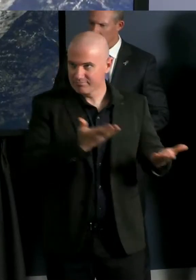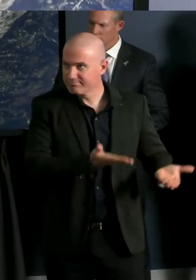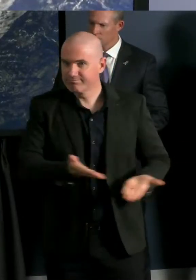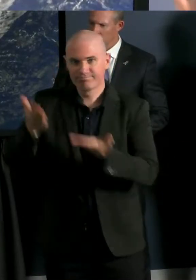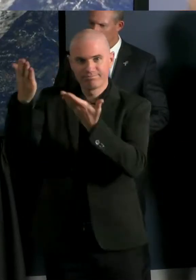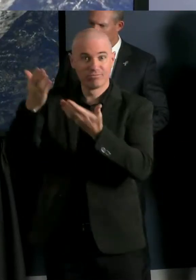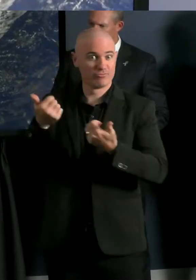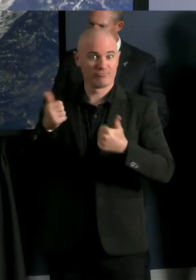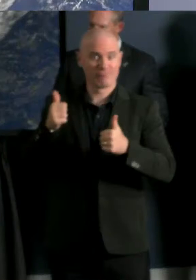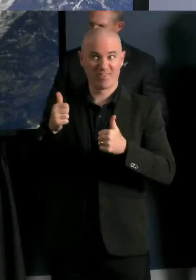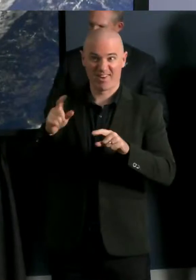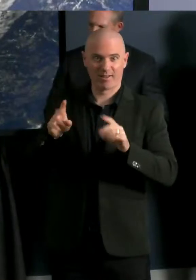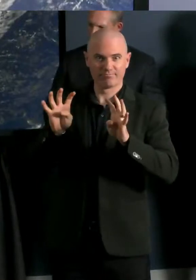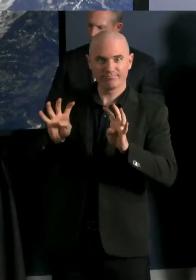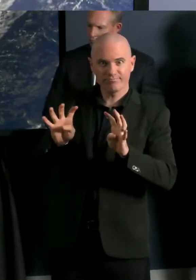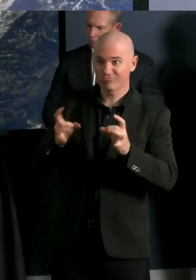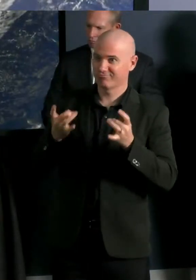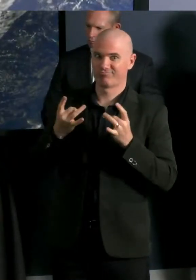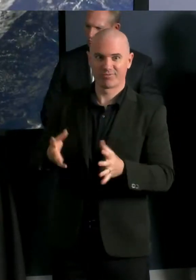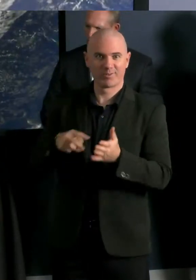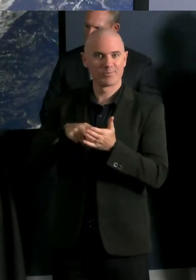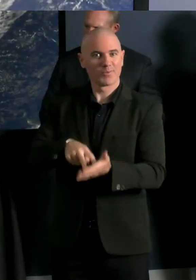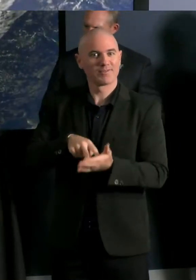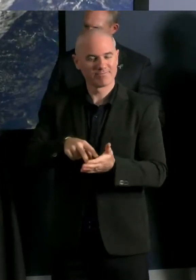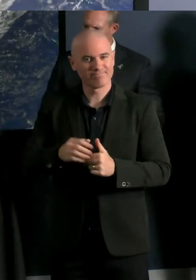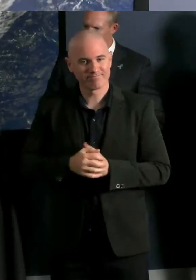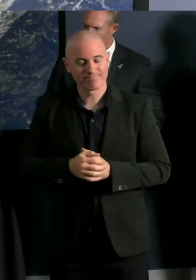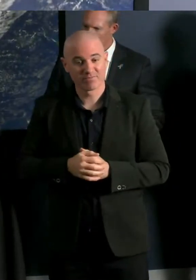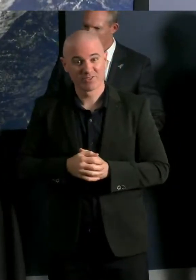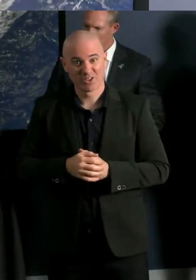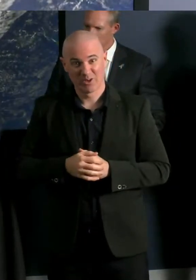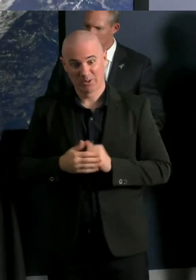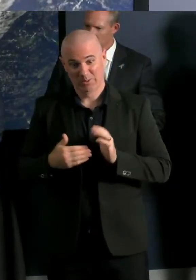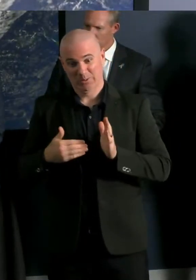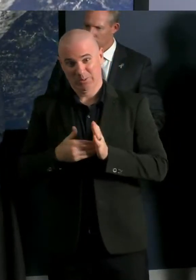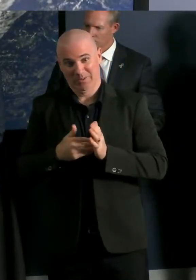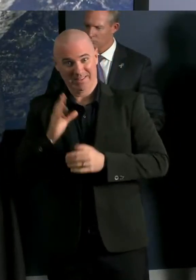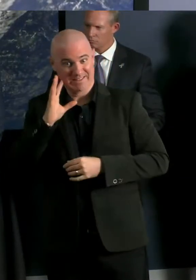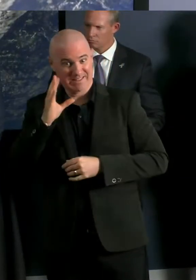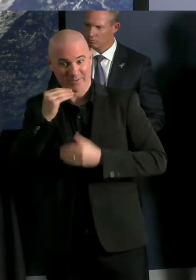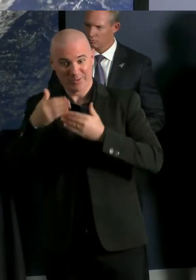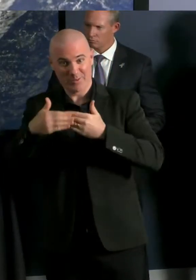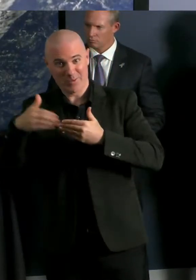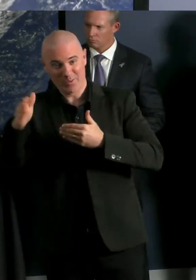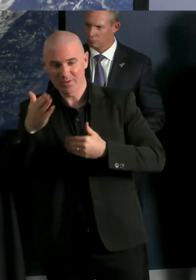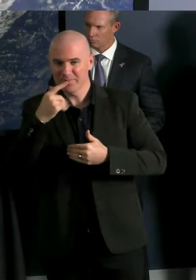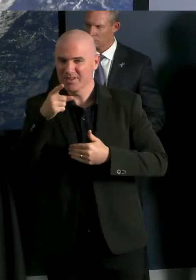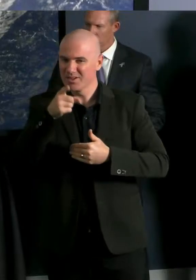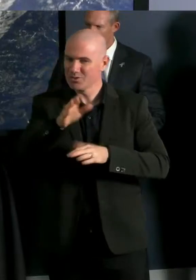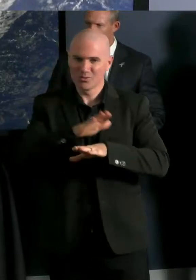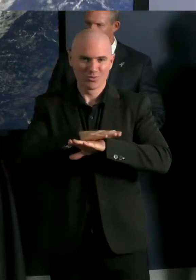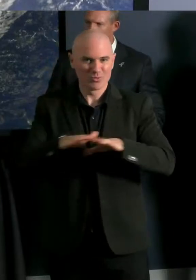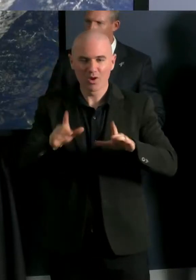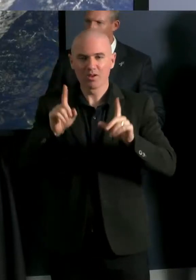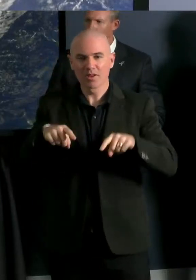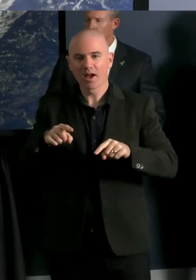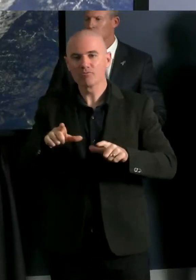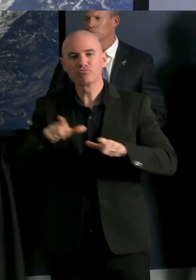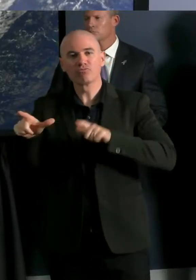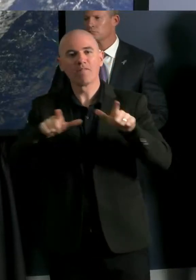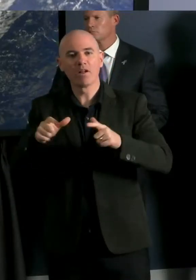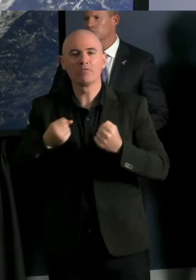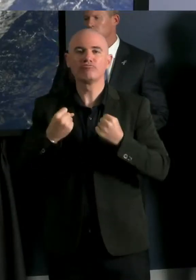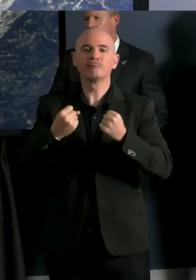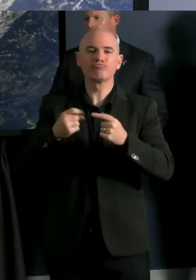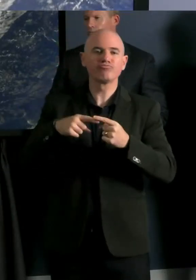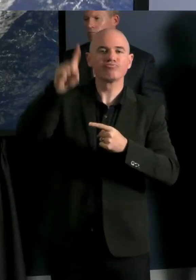response. Now is the time from this afternoon on to limit your travel on the roads. It's time to stay indoors and shelter